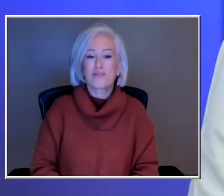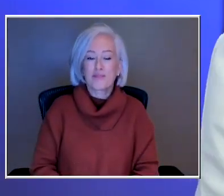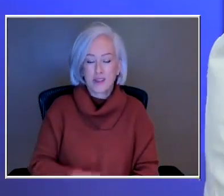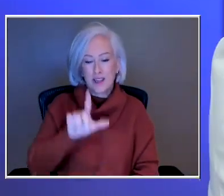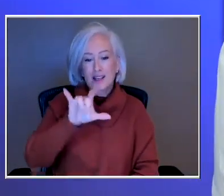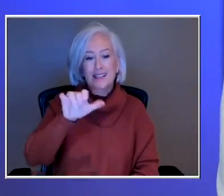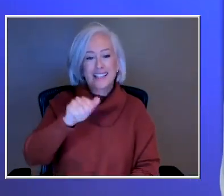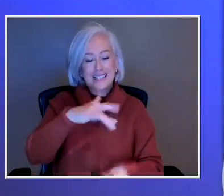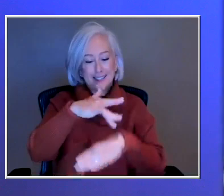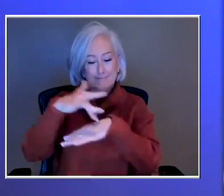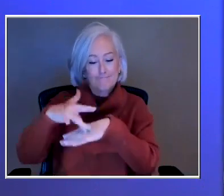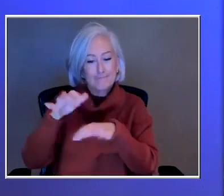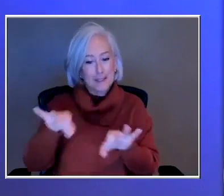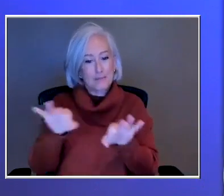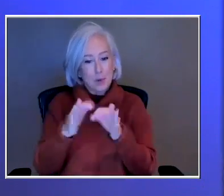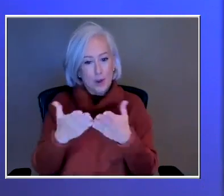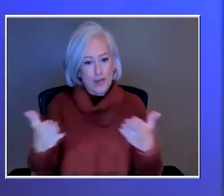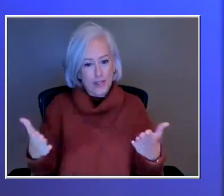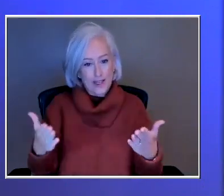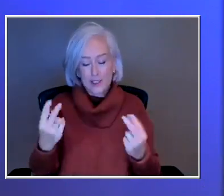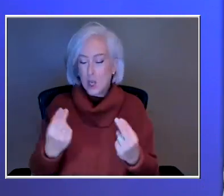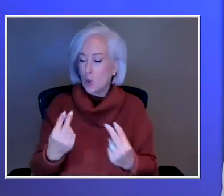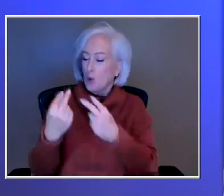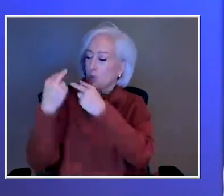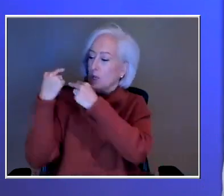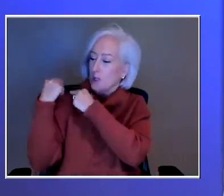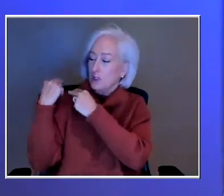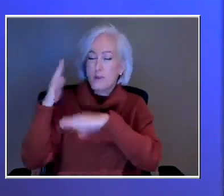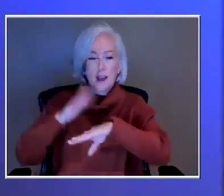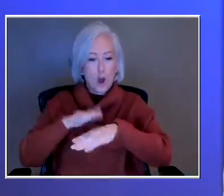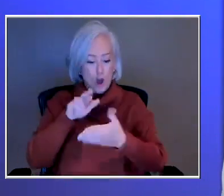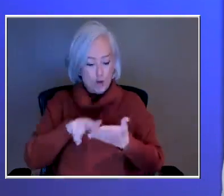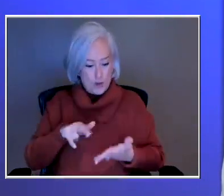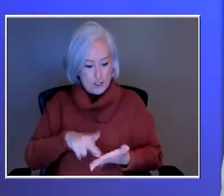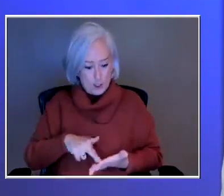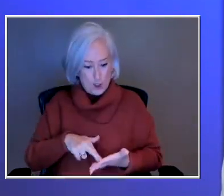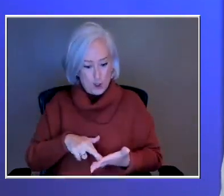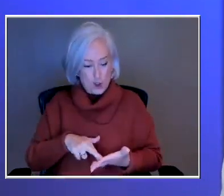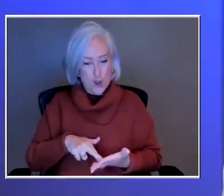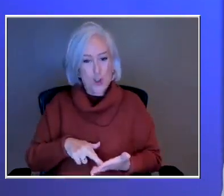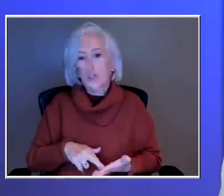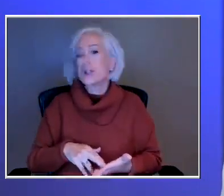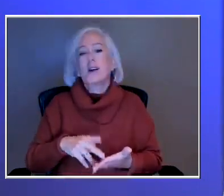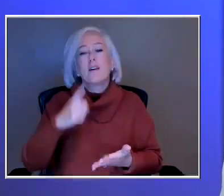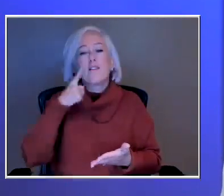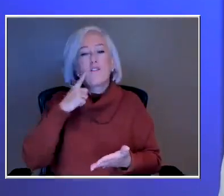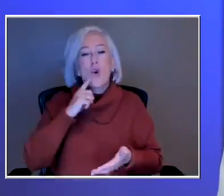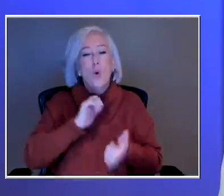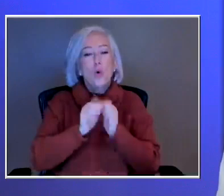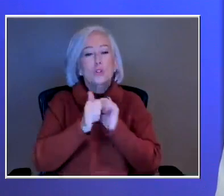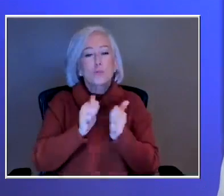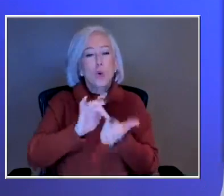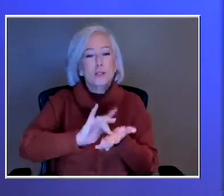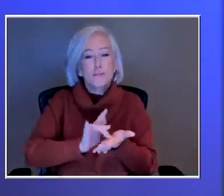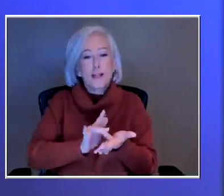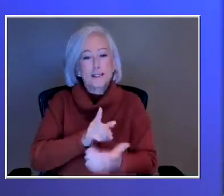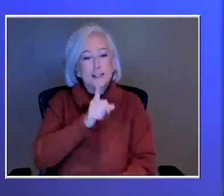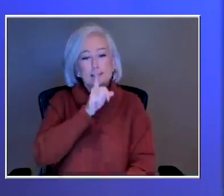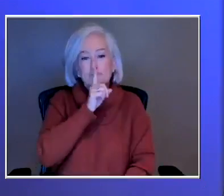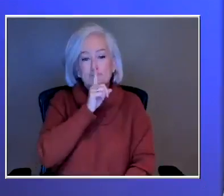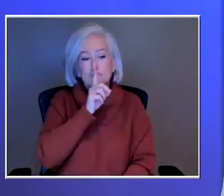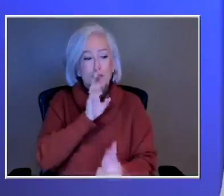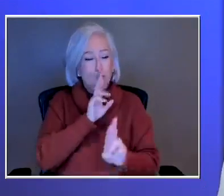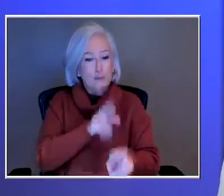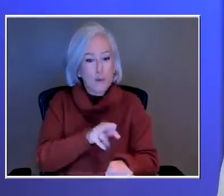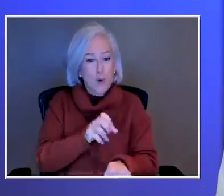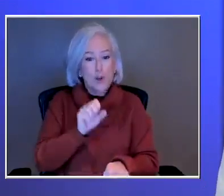I think when we've looked back at the research, there's a lot of papers when we audit the sports medicine research that really just haven't reported or haven't really even